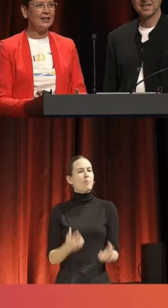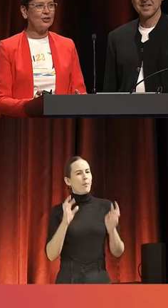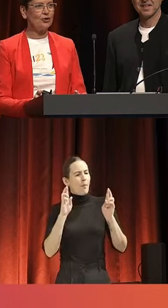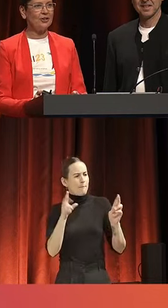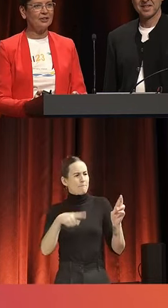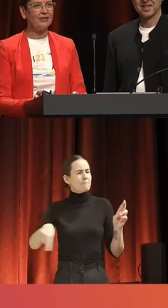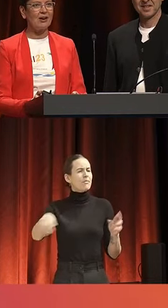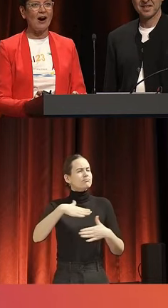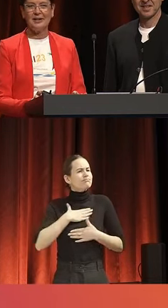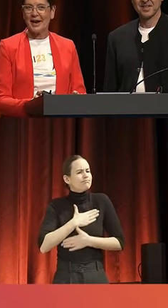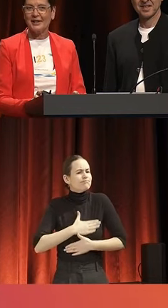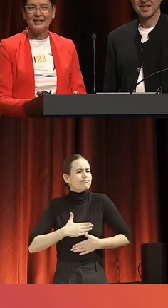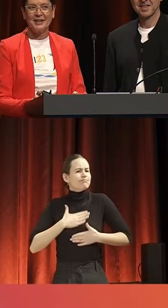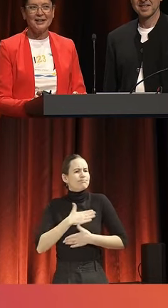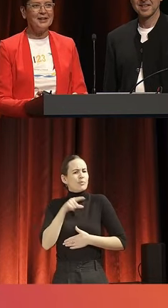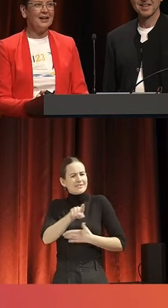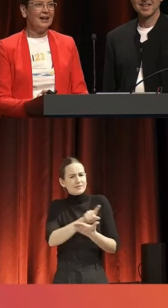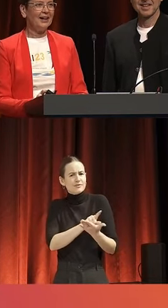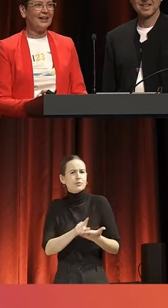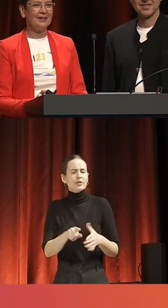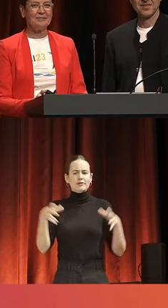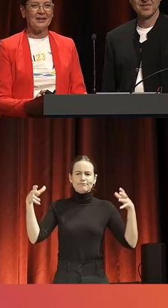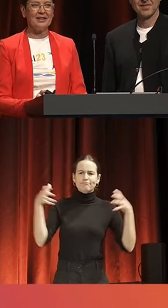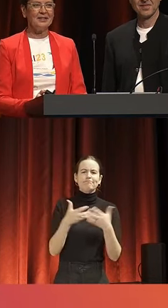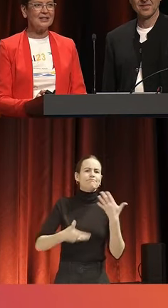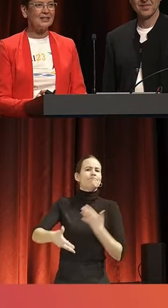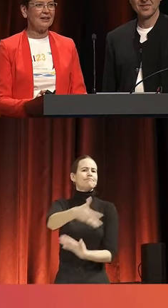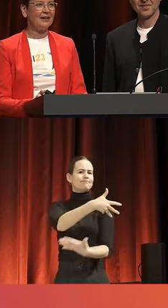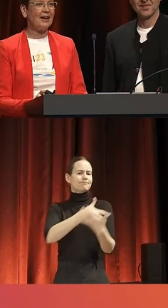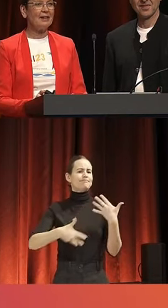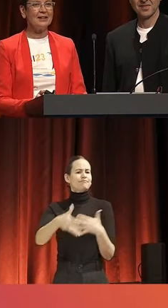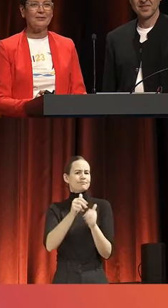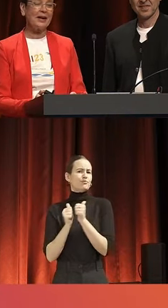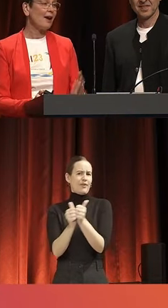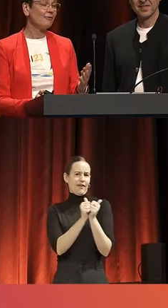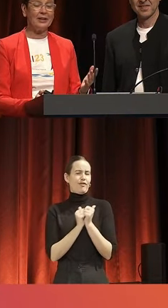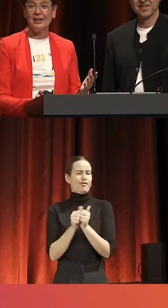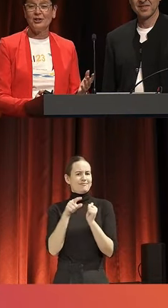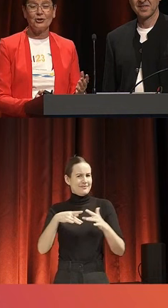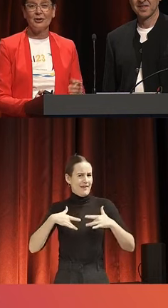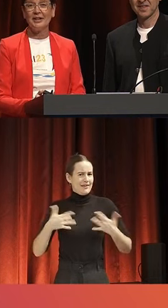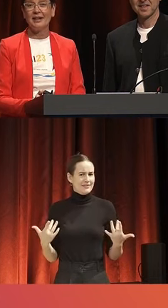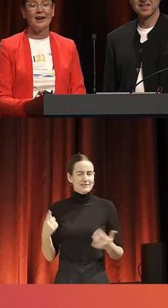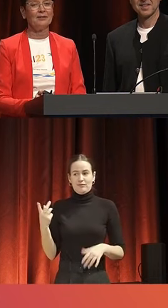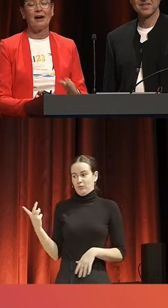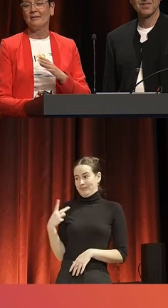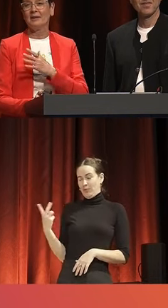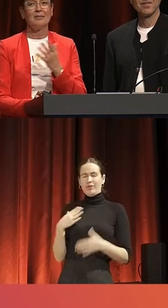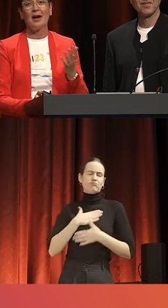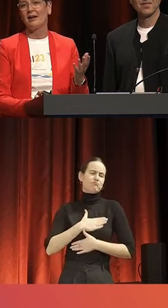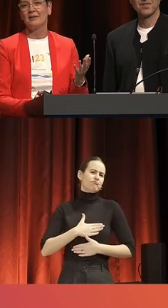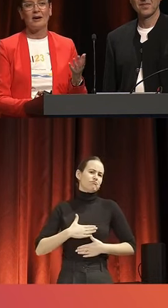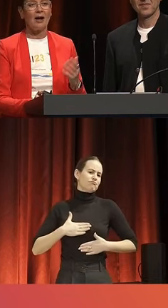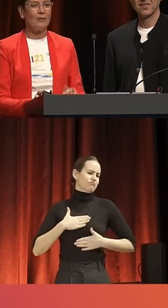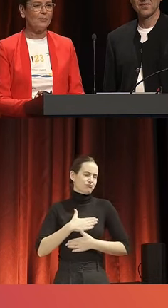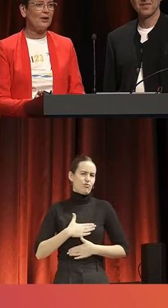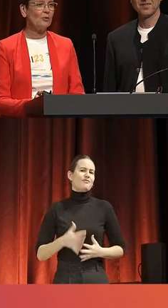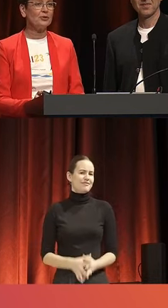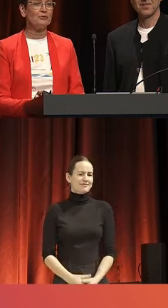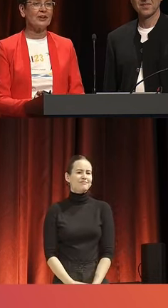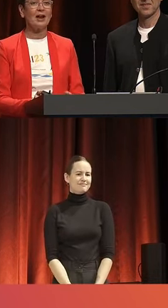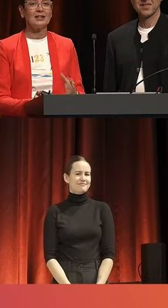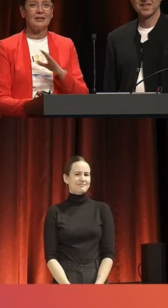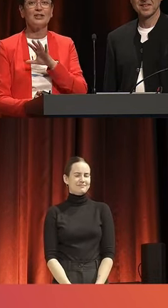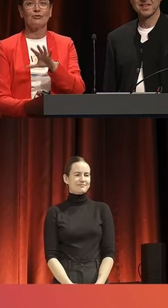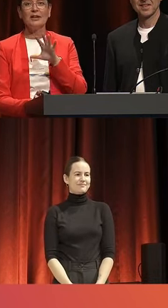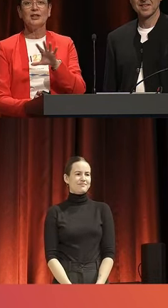really enjoyed reconnecting in this event. We have really enjoyed it, and we hope